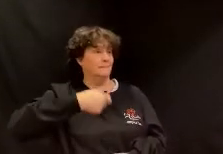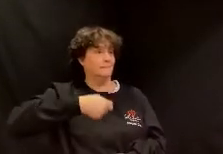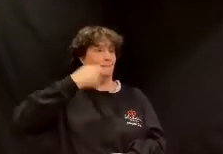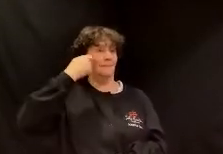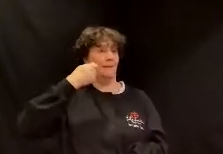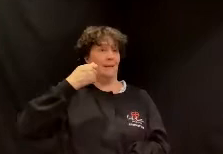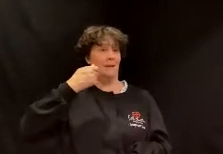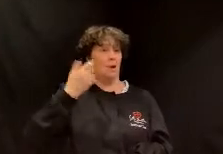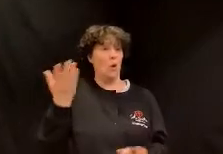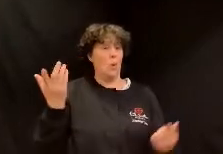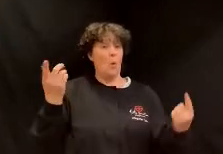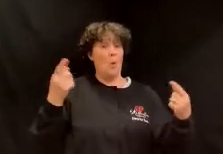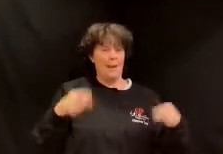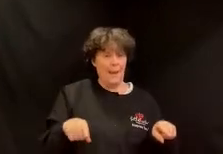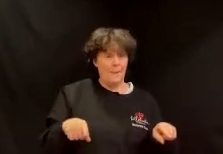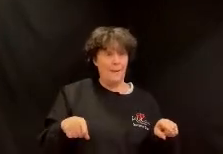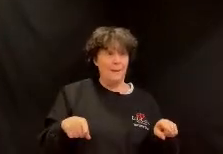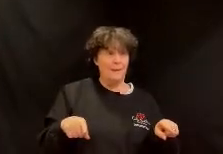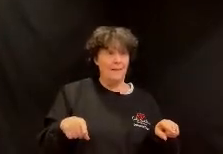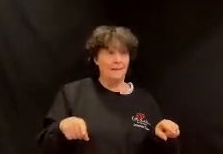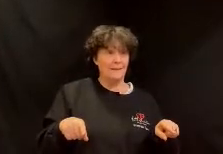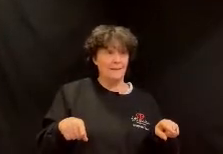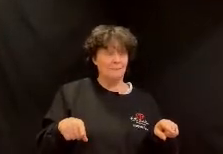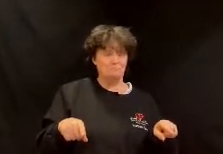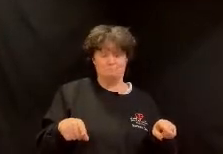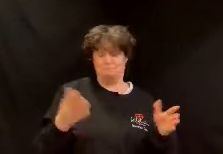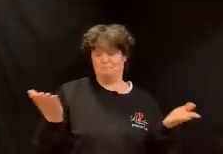And you know what happens after that? It's all living.